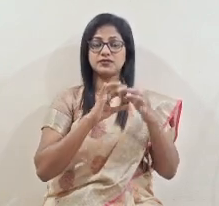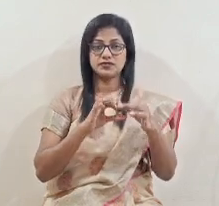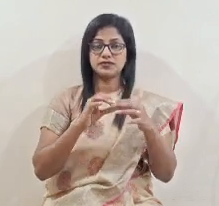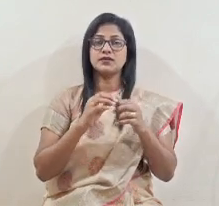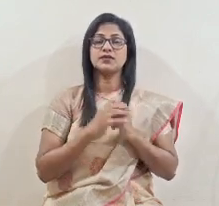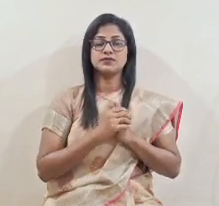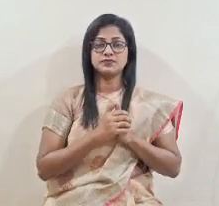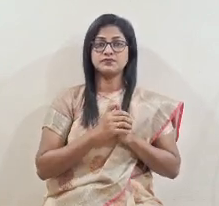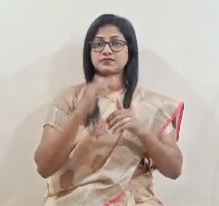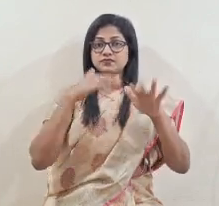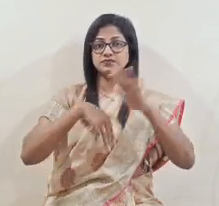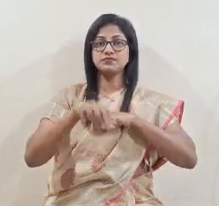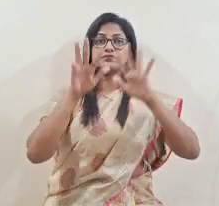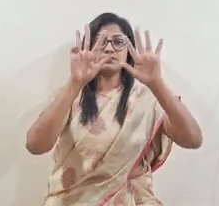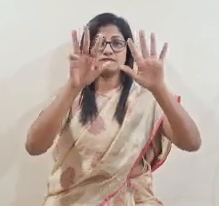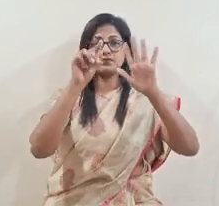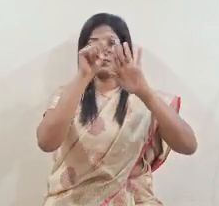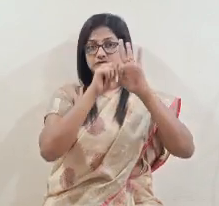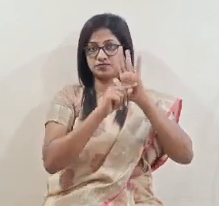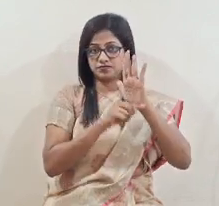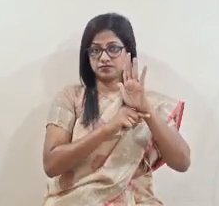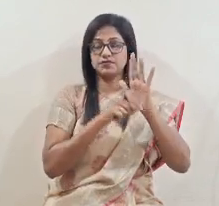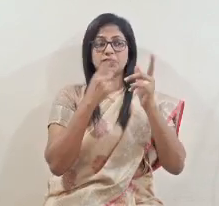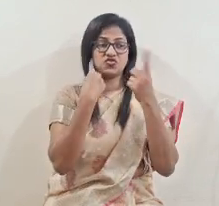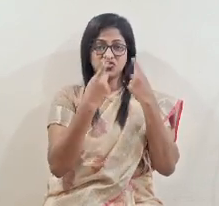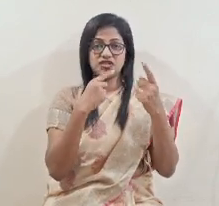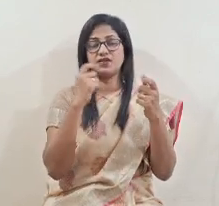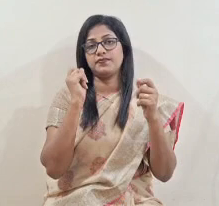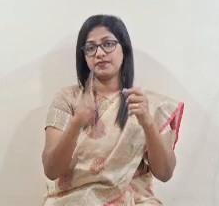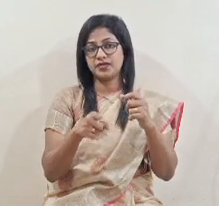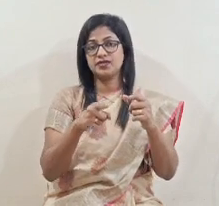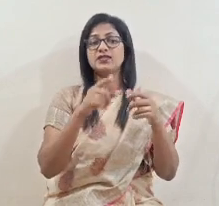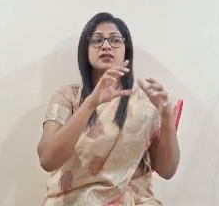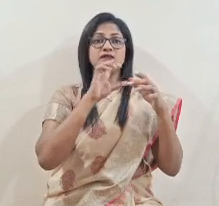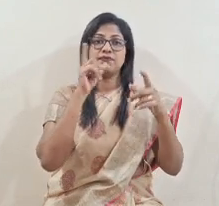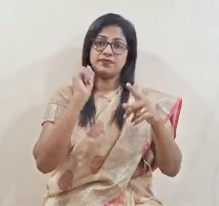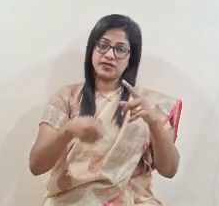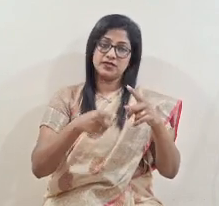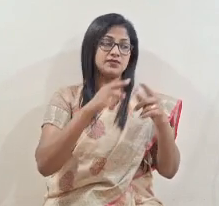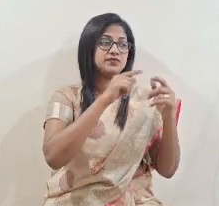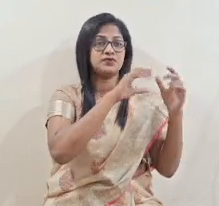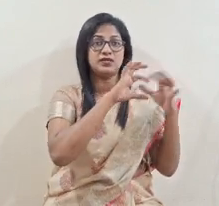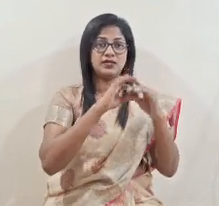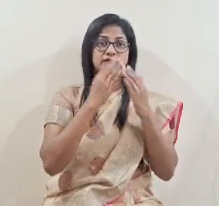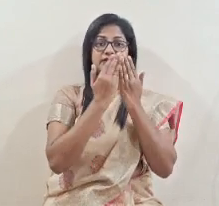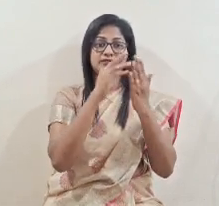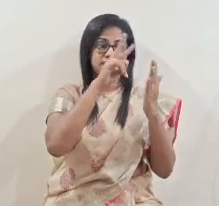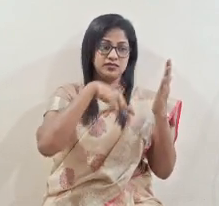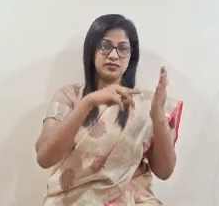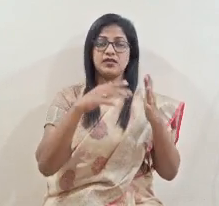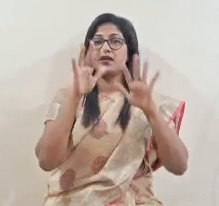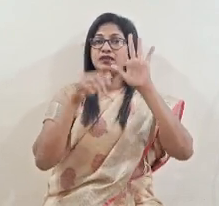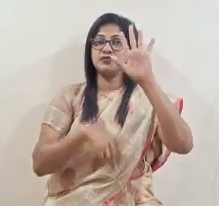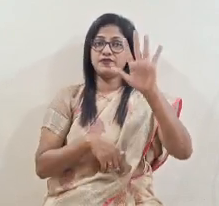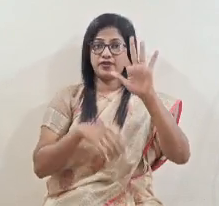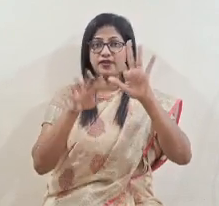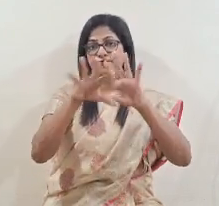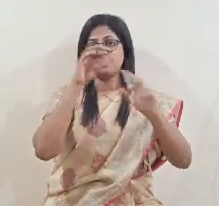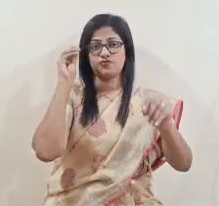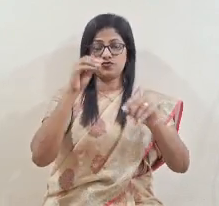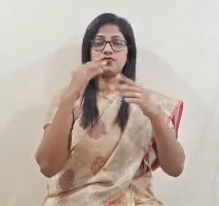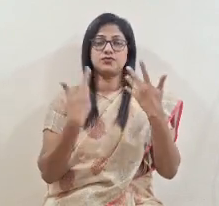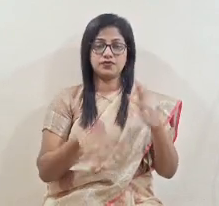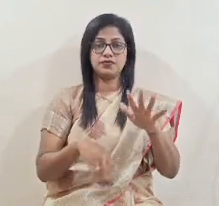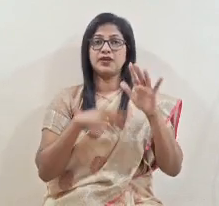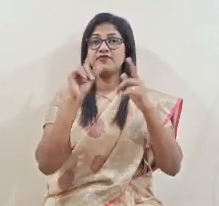ferry services, there are 9 parameters, and out of the 9 parameters, based on the literature review, 5 parameters have been selected. So starting